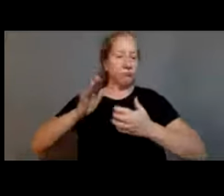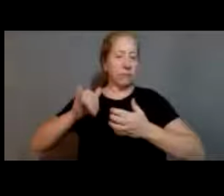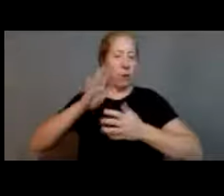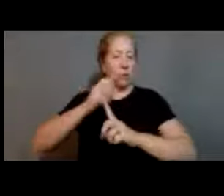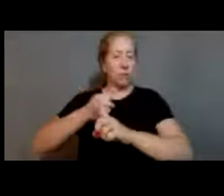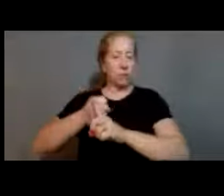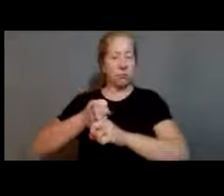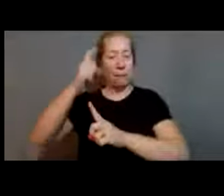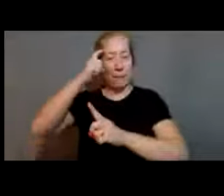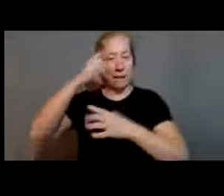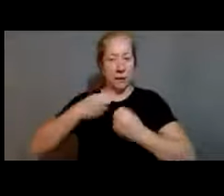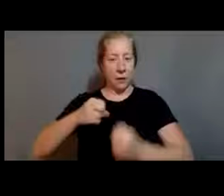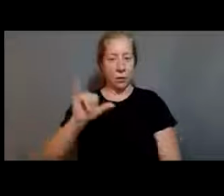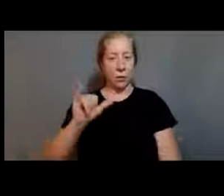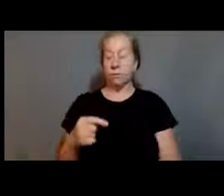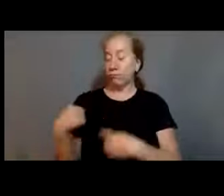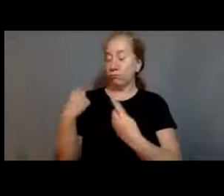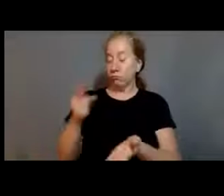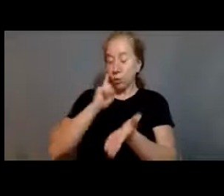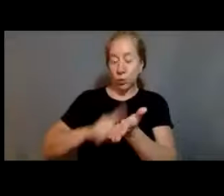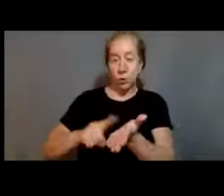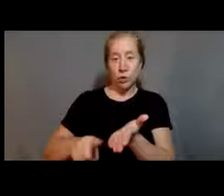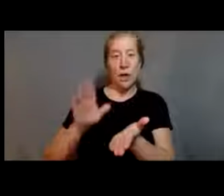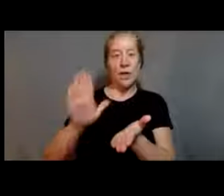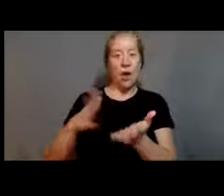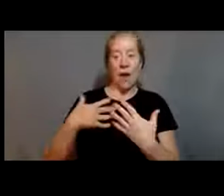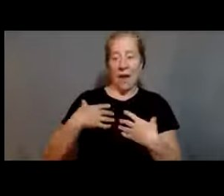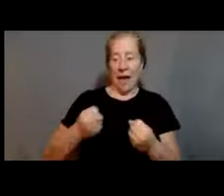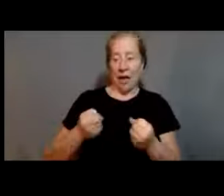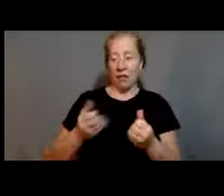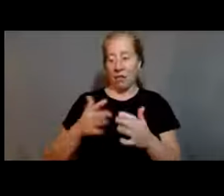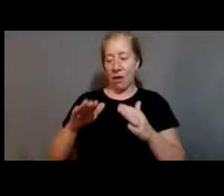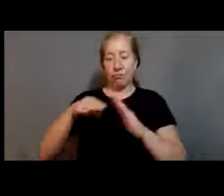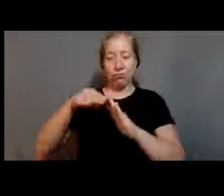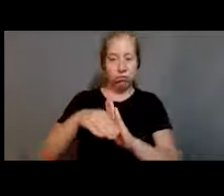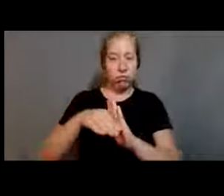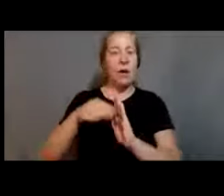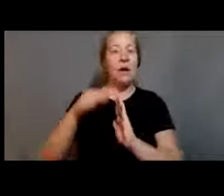Research has shown their poor health outcomes. As we've noted,